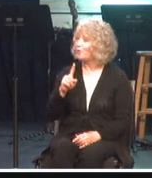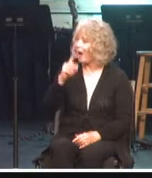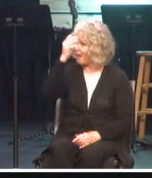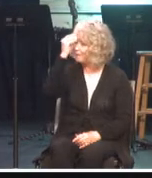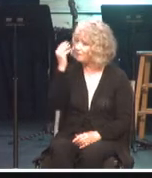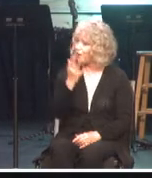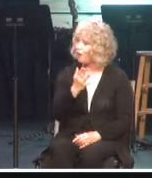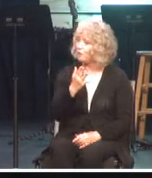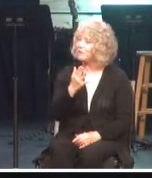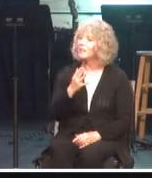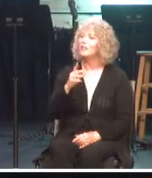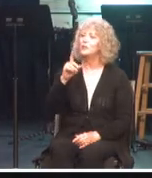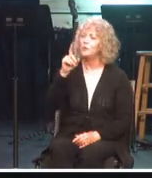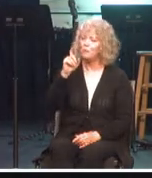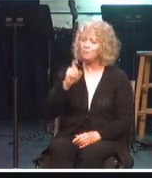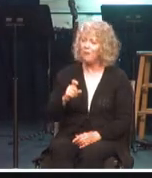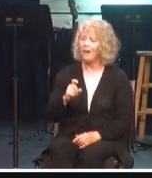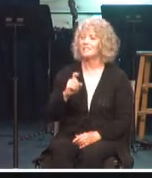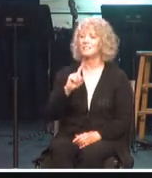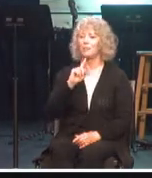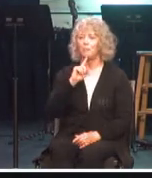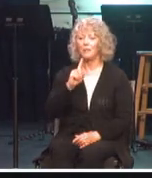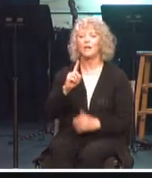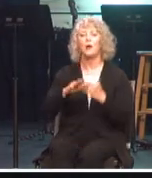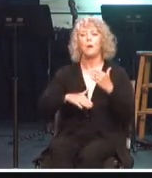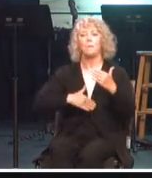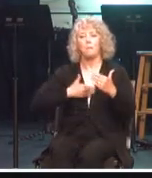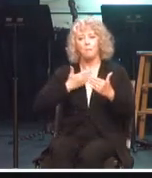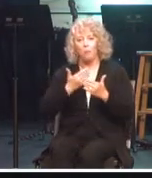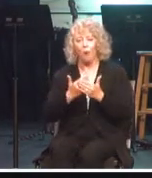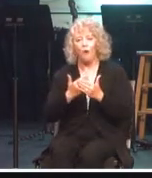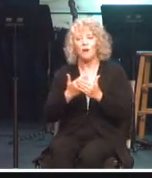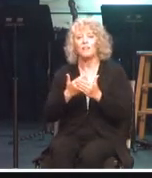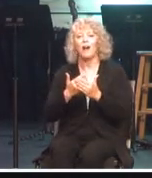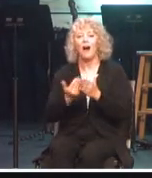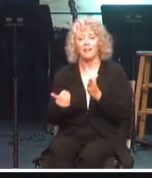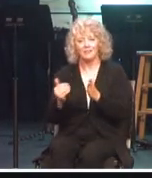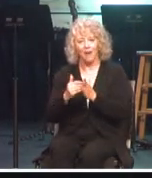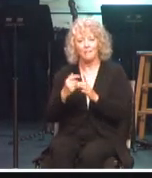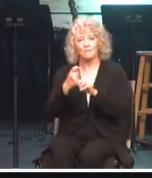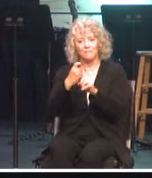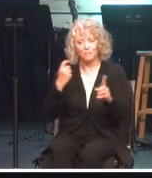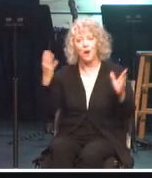unless one is born again, literally born from above,